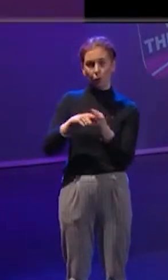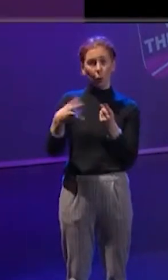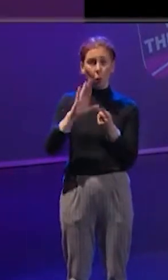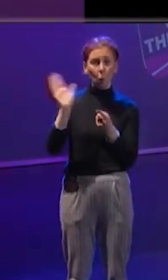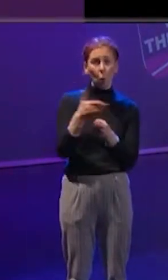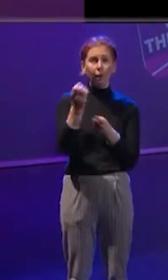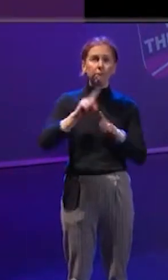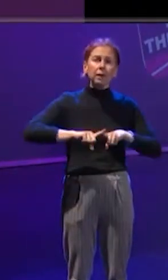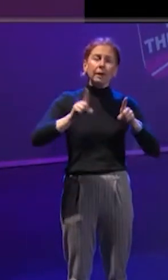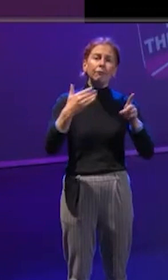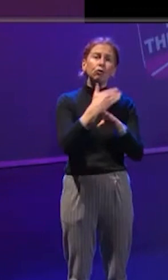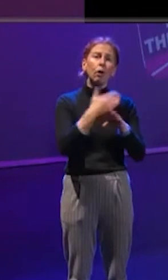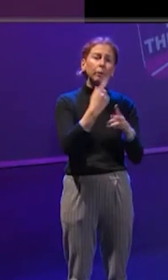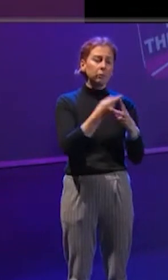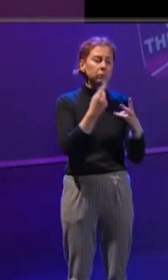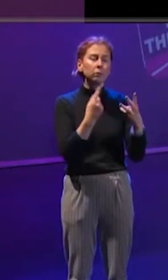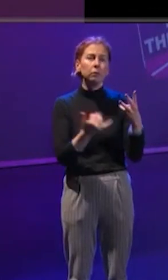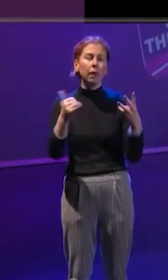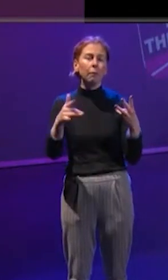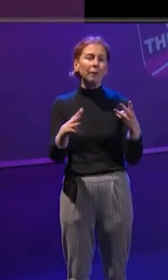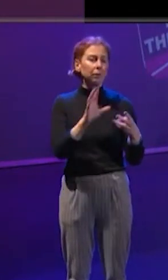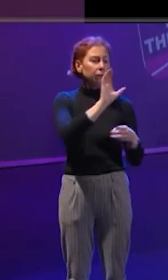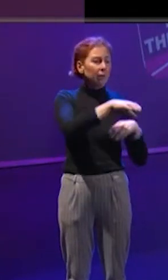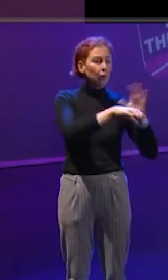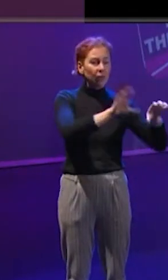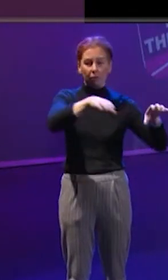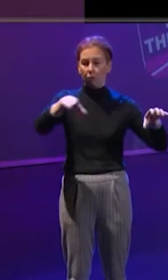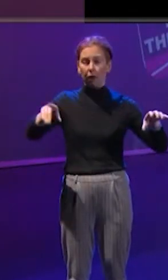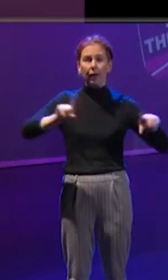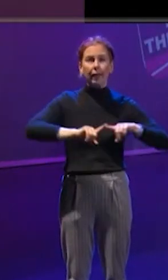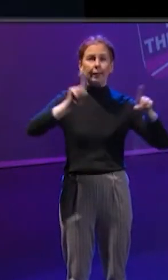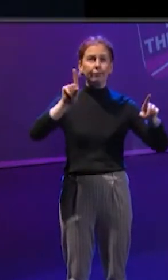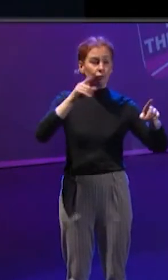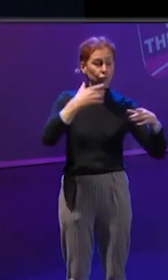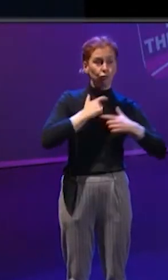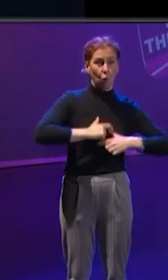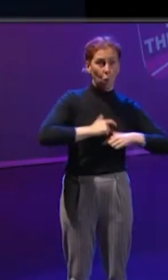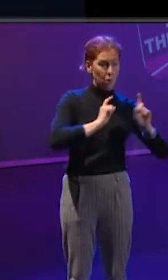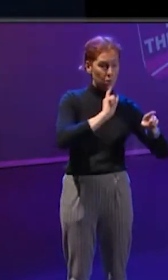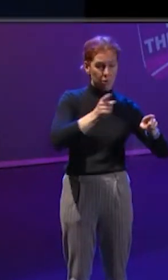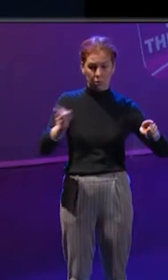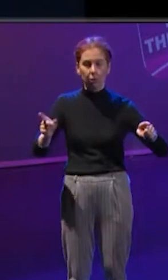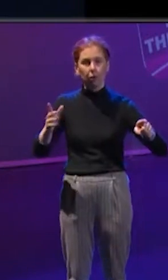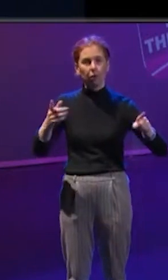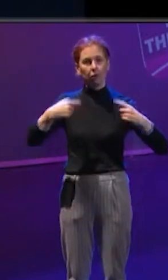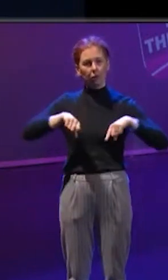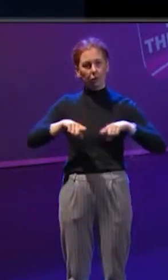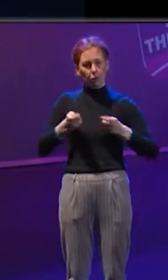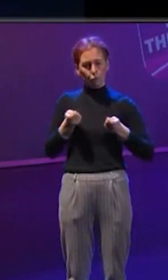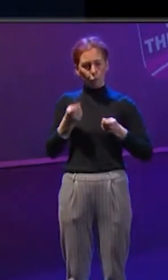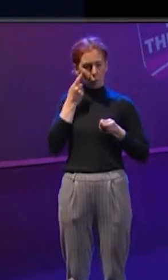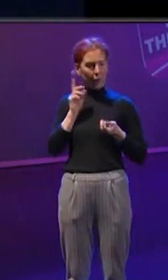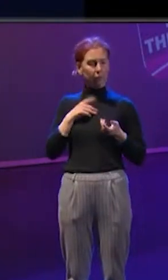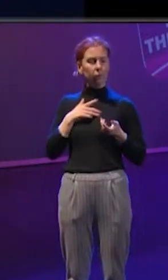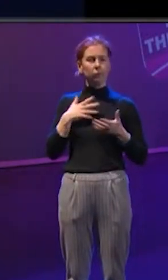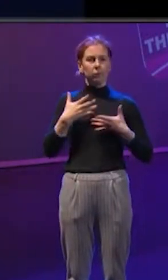independent practices as well as venue roles or organizations that we work with. And it's that, as a producer, that ability to inject yourself